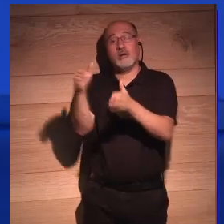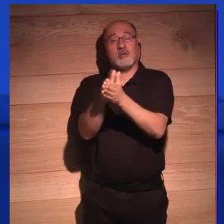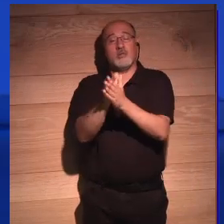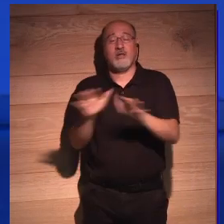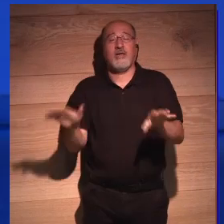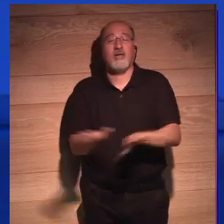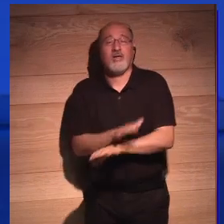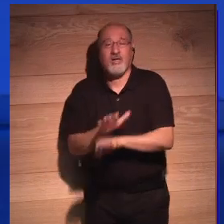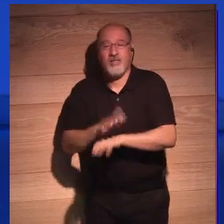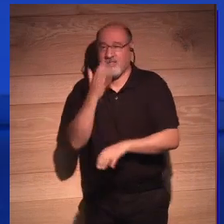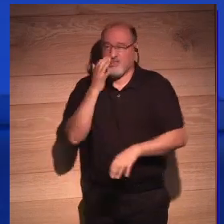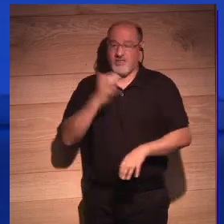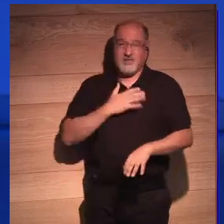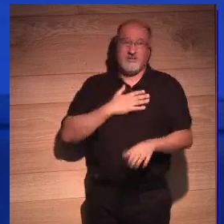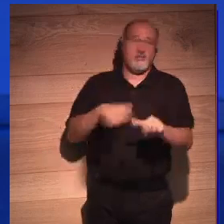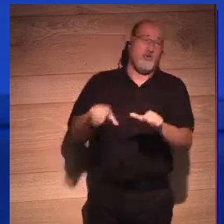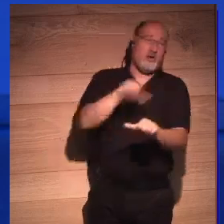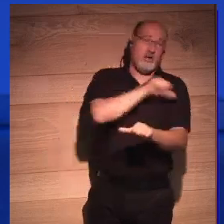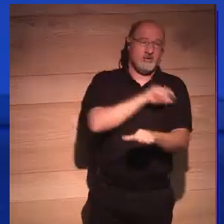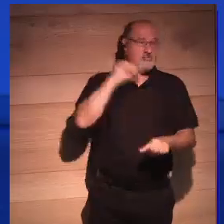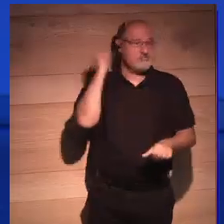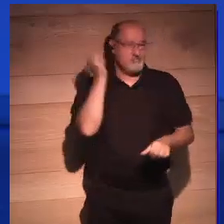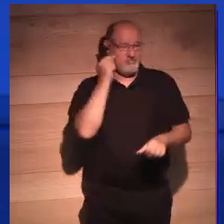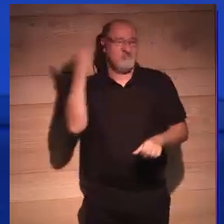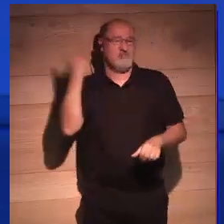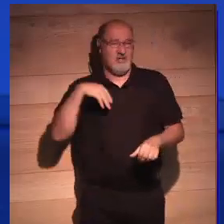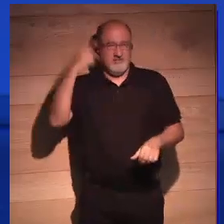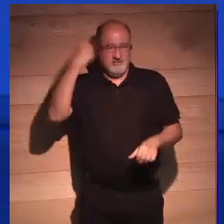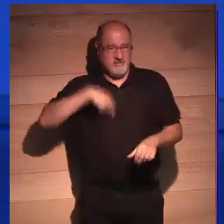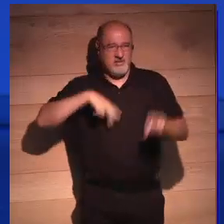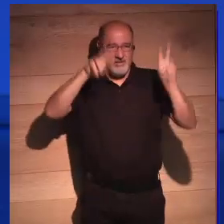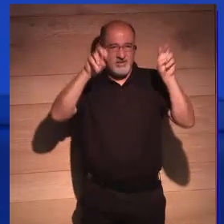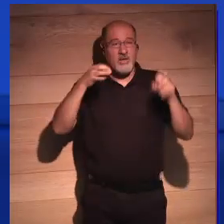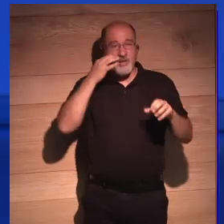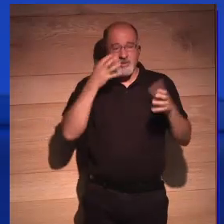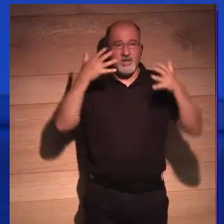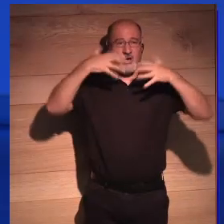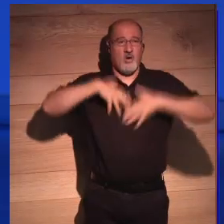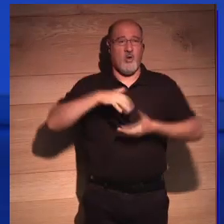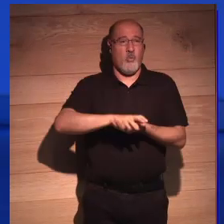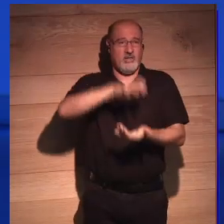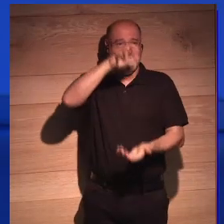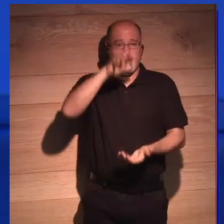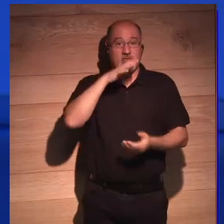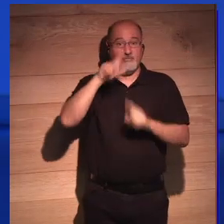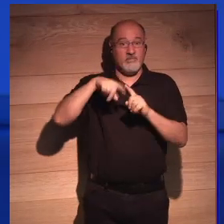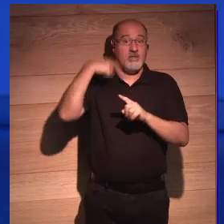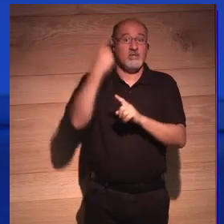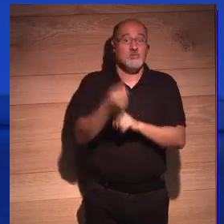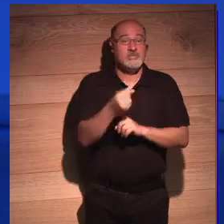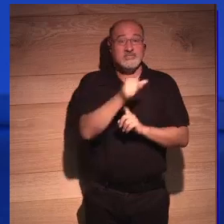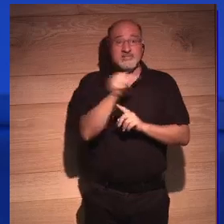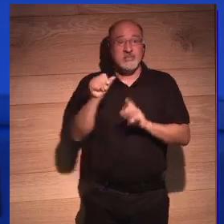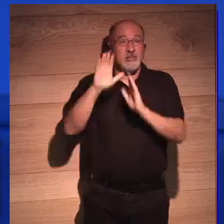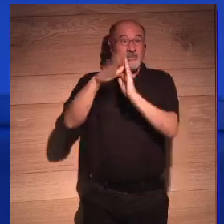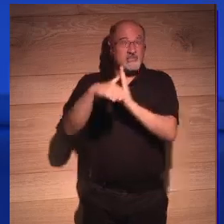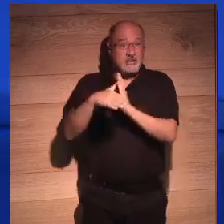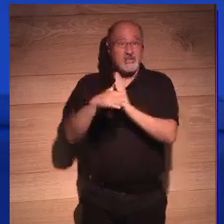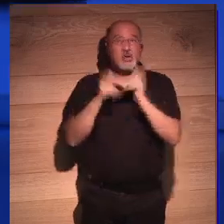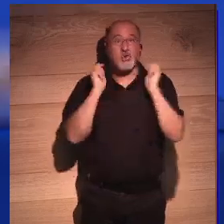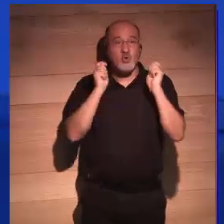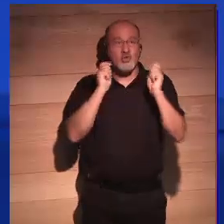weeks later, they bought me a Google Cardboard, which had just been released, which are those cardboard devices that you can put your phone into, kind of like what I